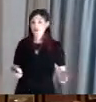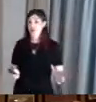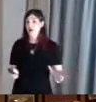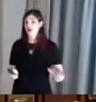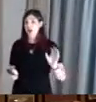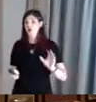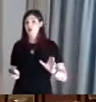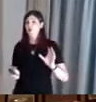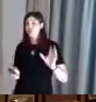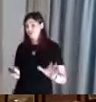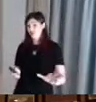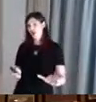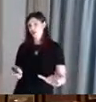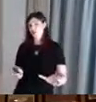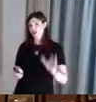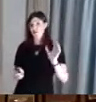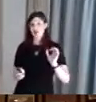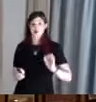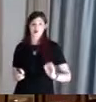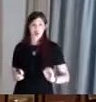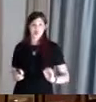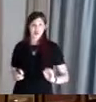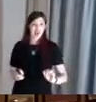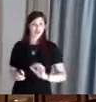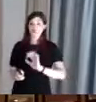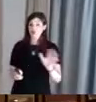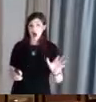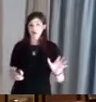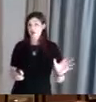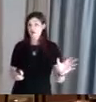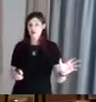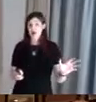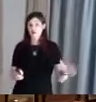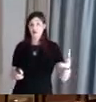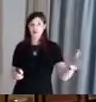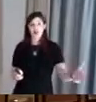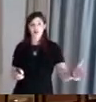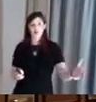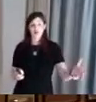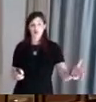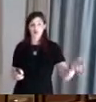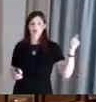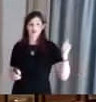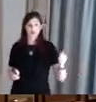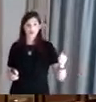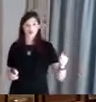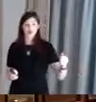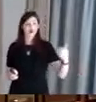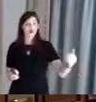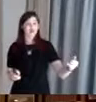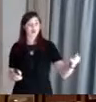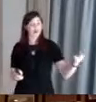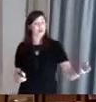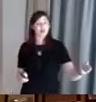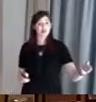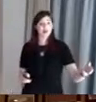for example, a Renault Nissan factory in the south of France had to stop everything happening on their factory floor because their computers were